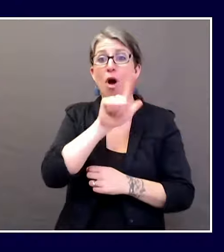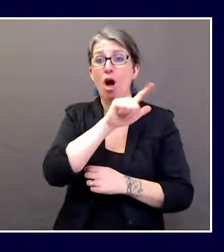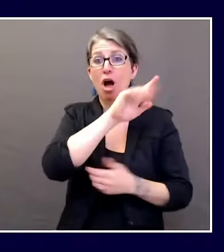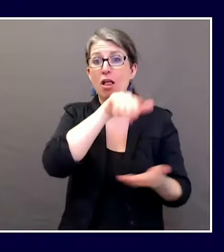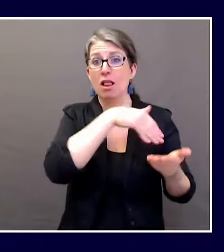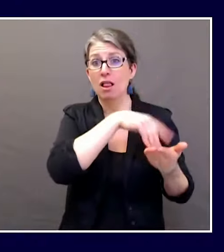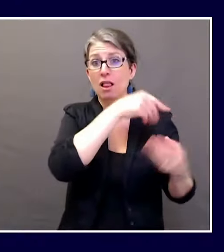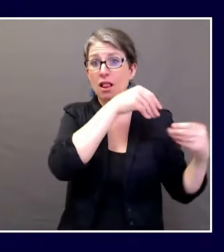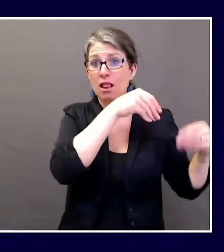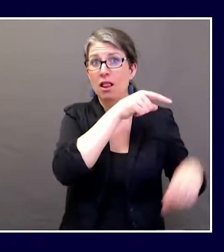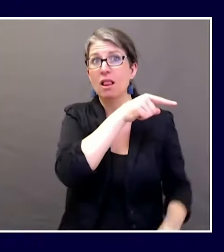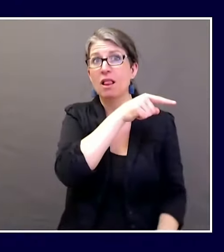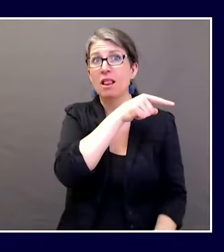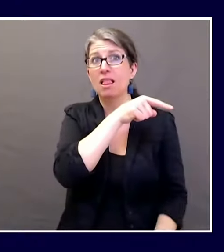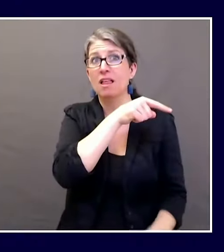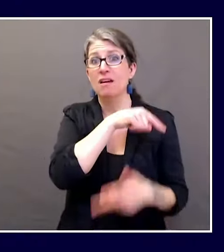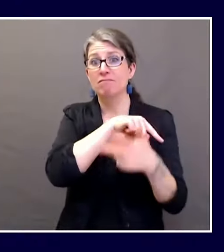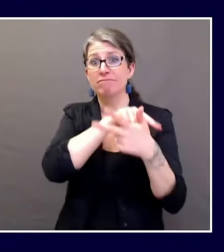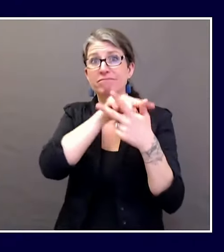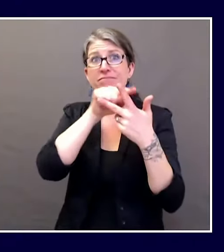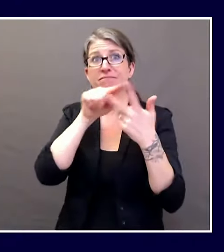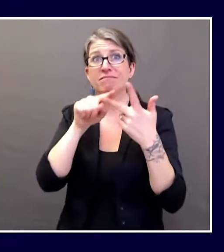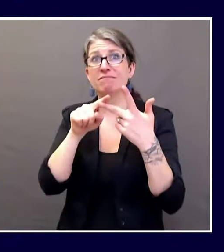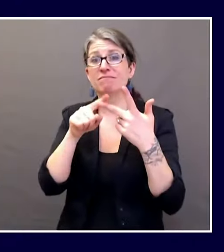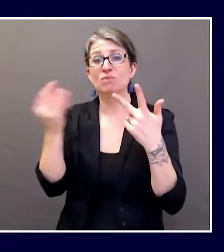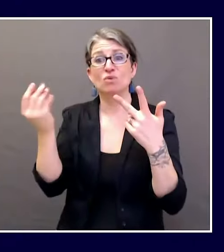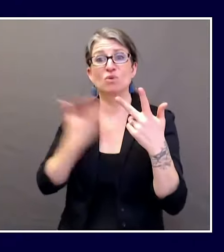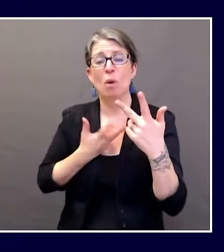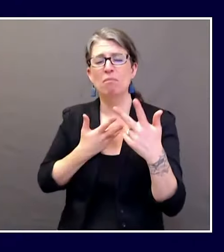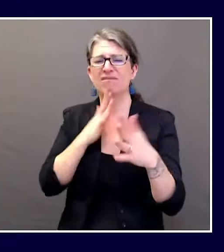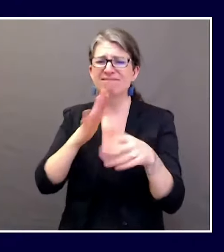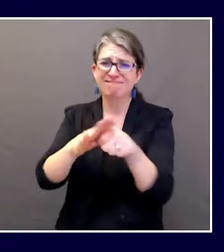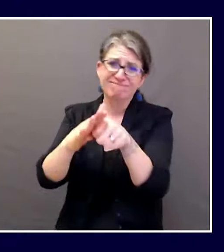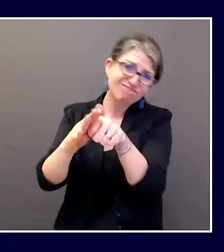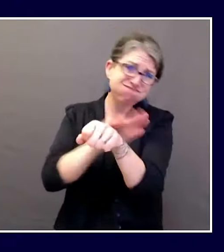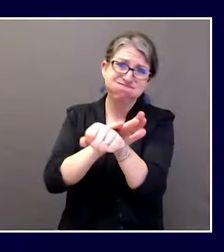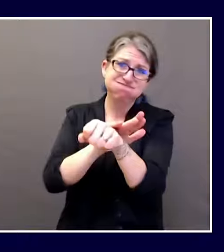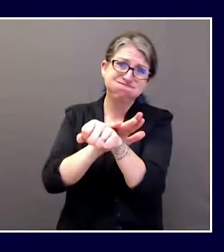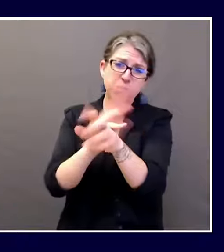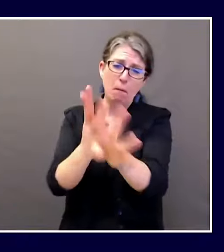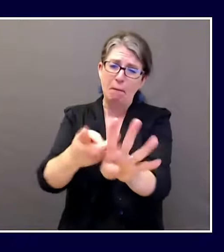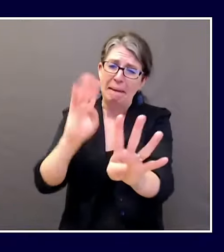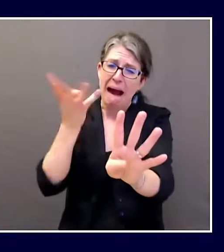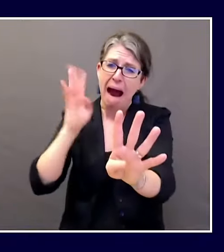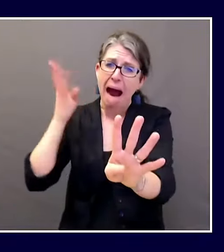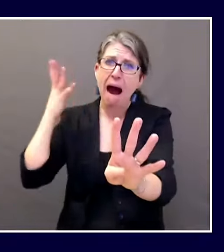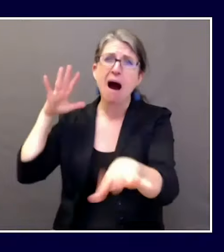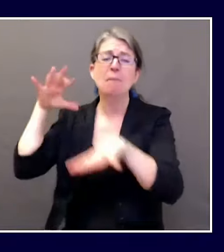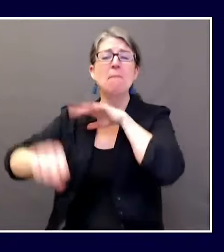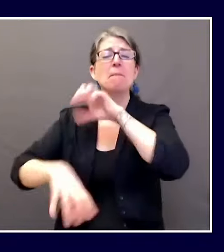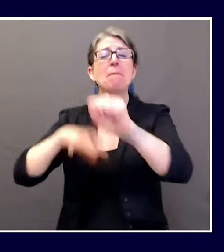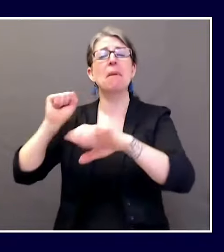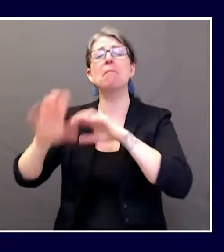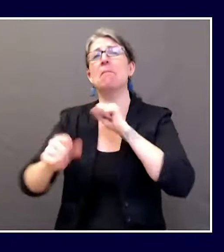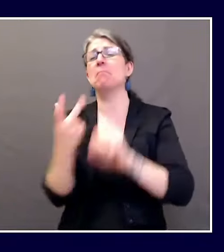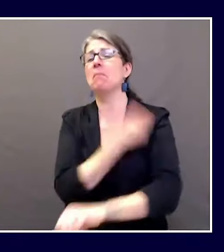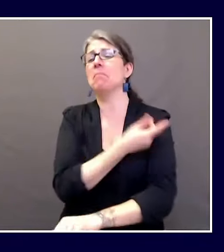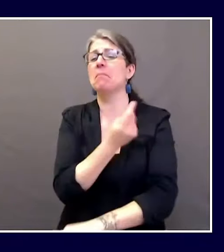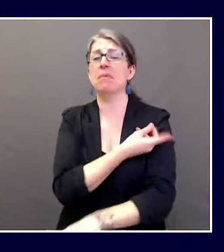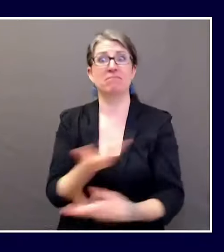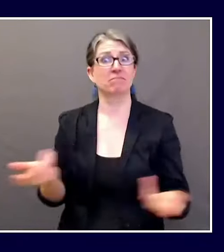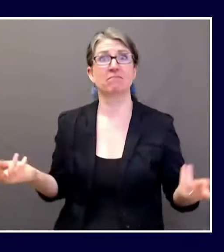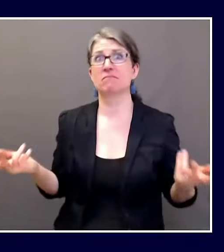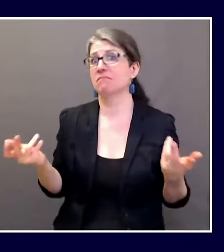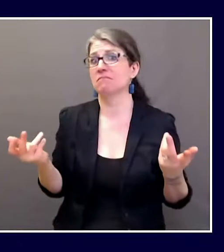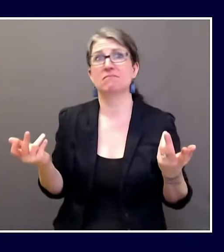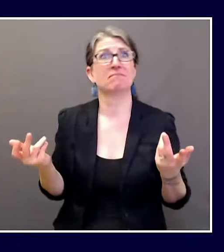secure their vaccine supply. And then once those appointments are opened up, they post them, and almost inevitably they get snapped up